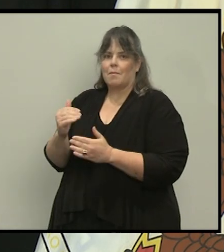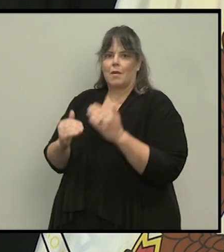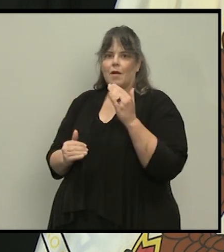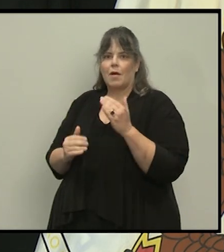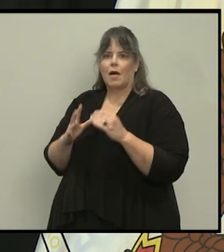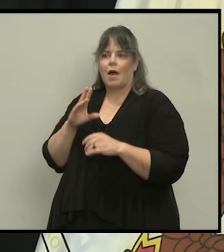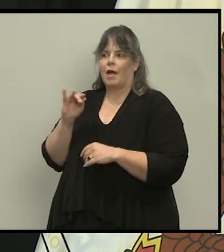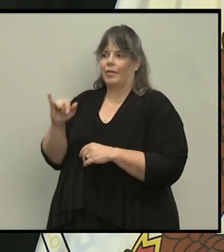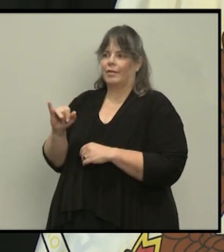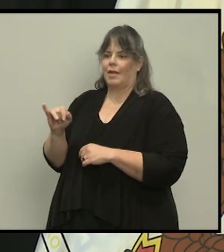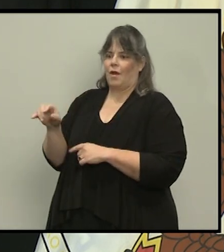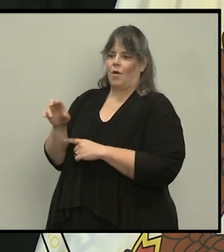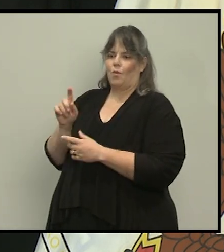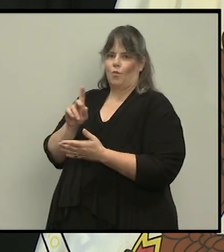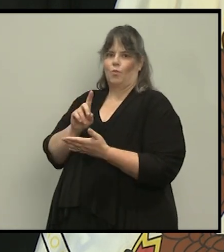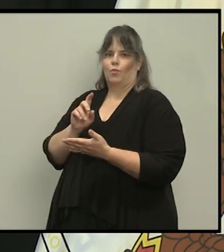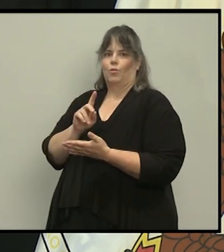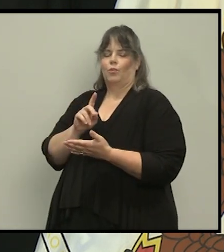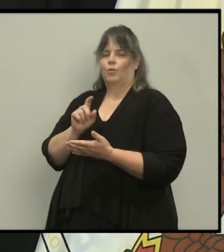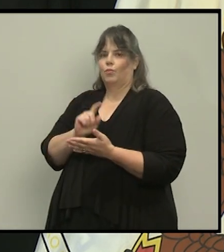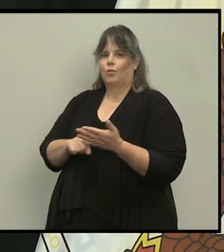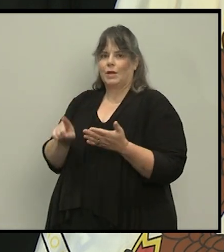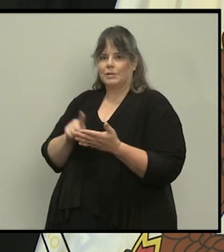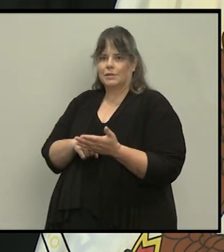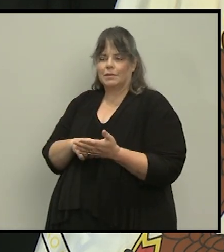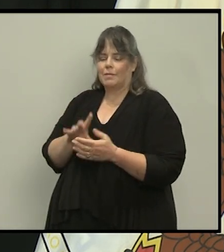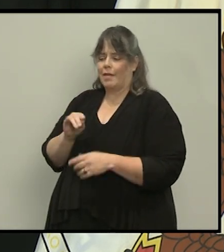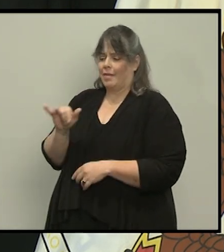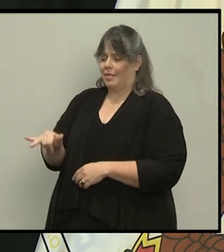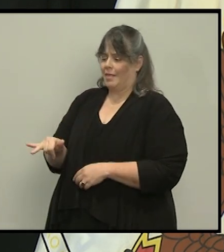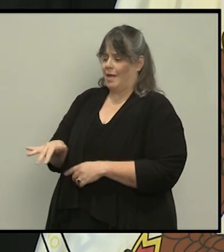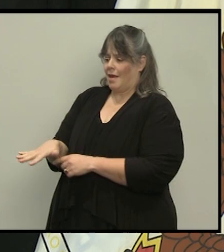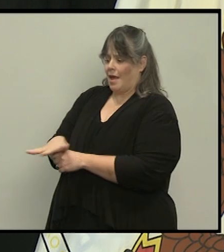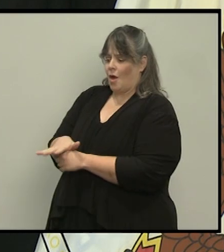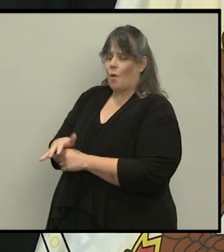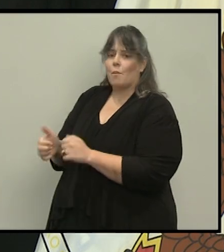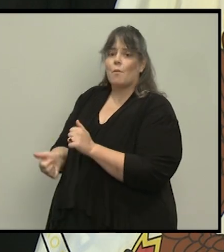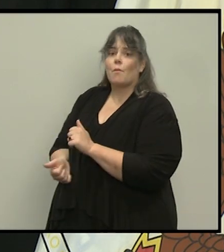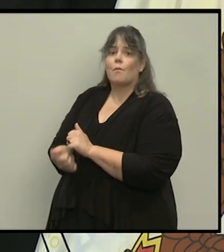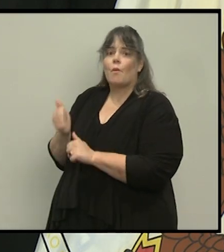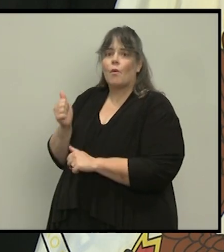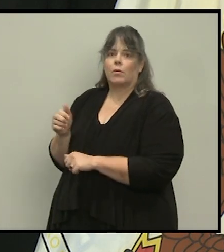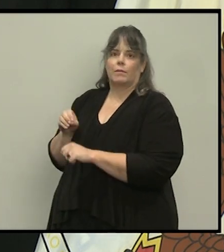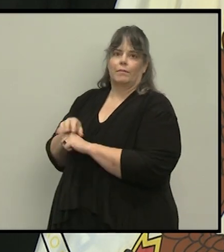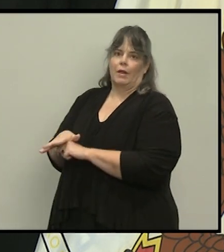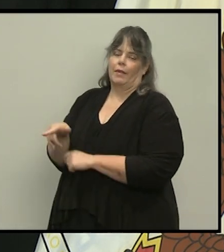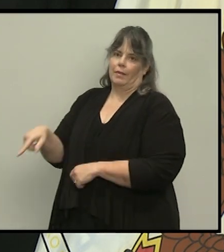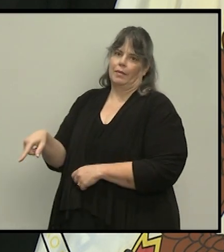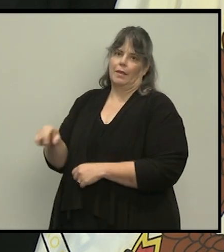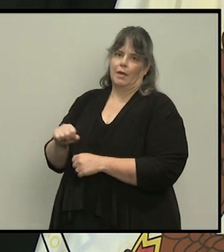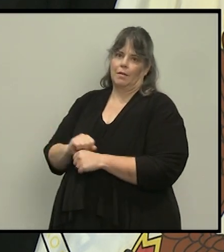racism are also going to be the areas most affected by this pandemic.